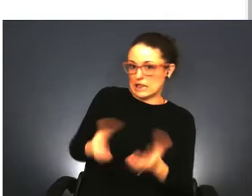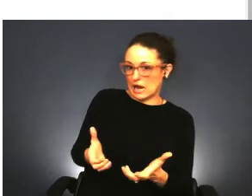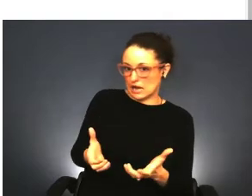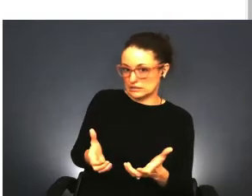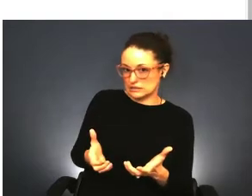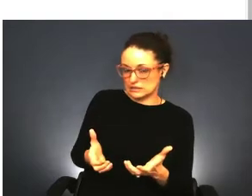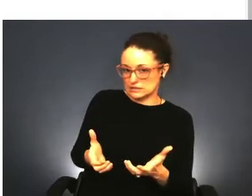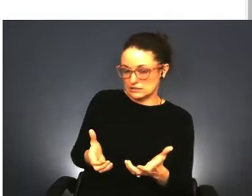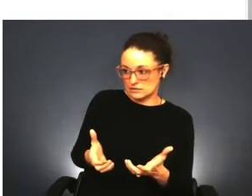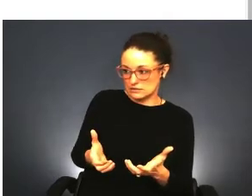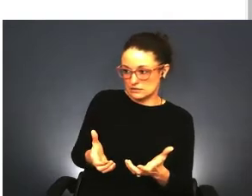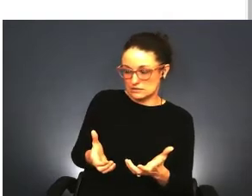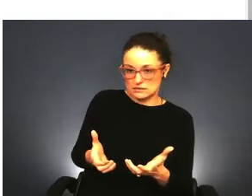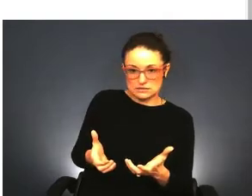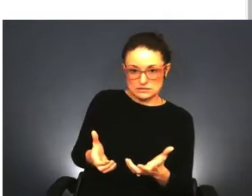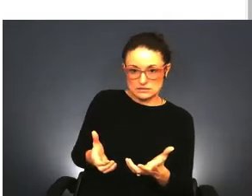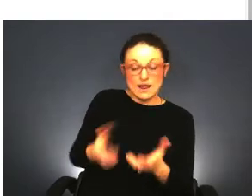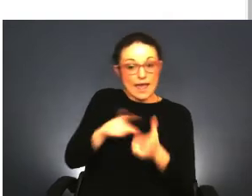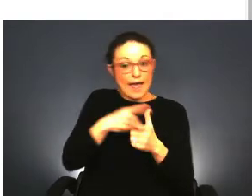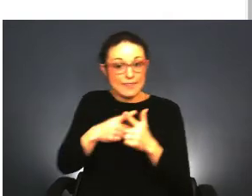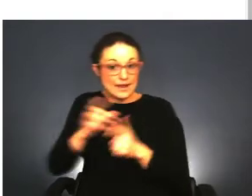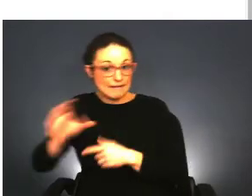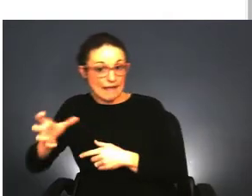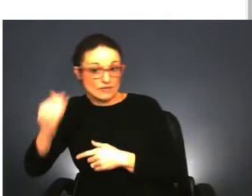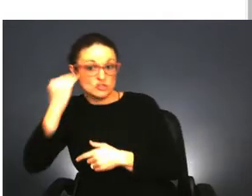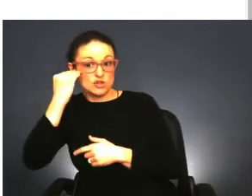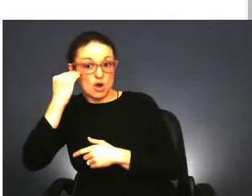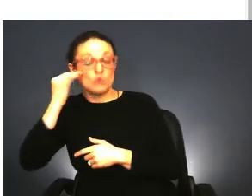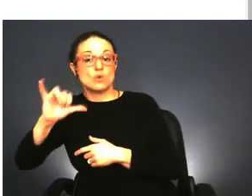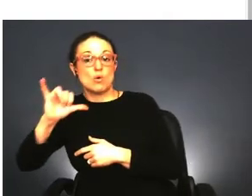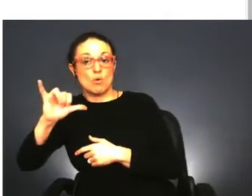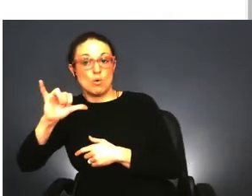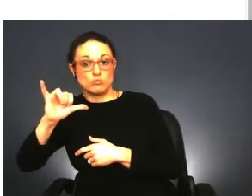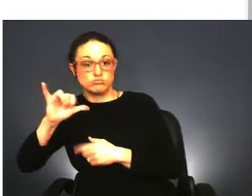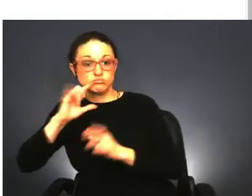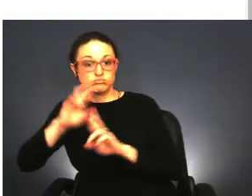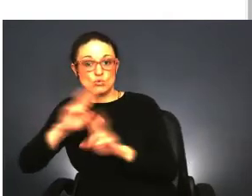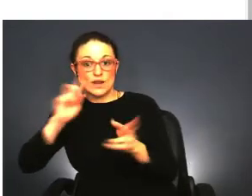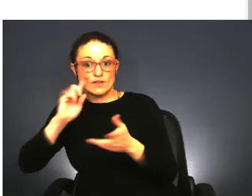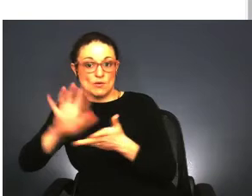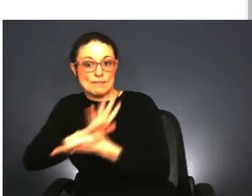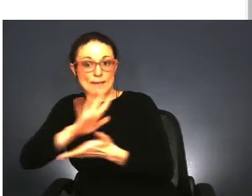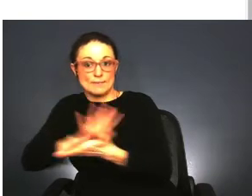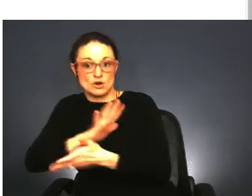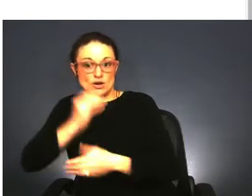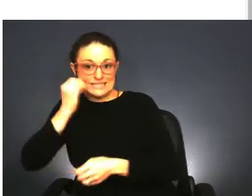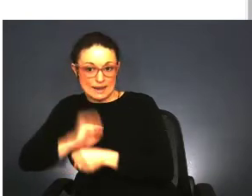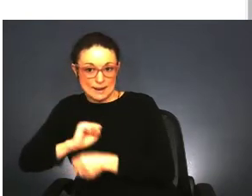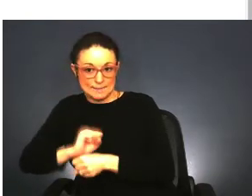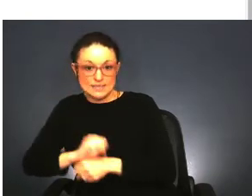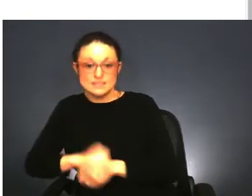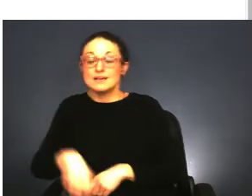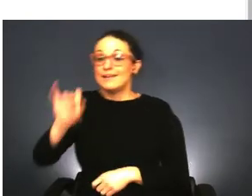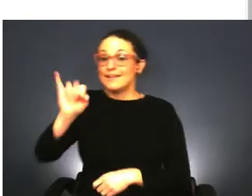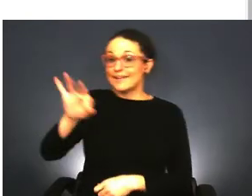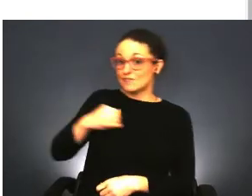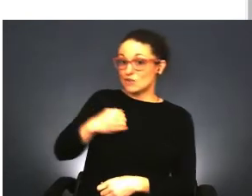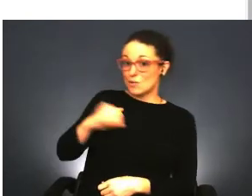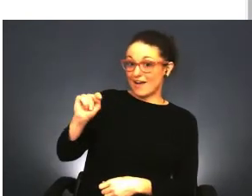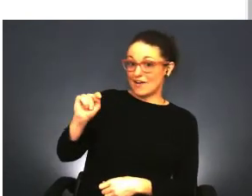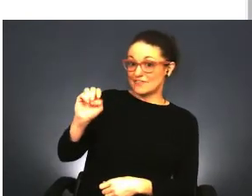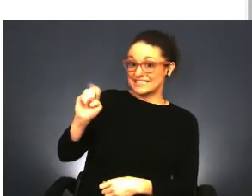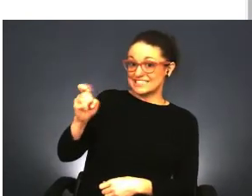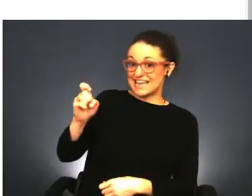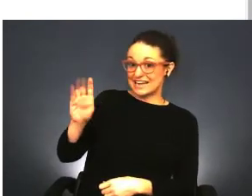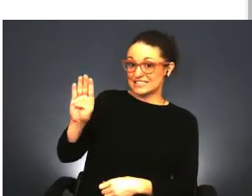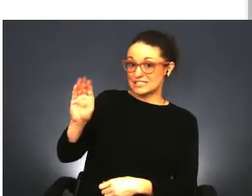Canvas will let your students know that they need to submit it that way. If you had a textbook supplement, then you